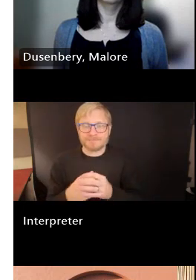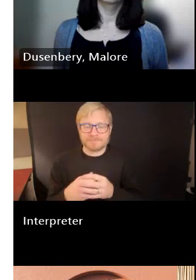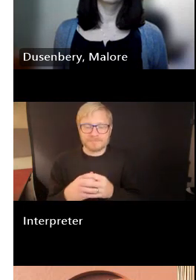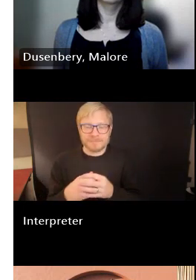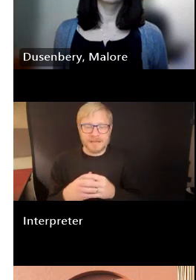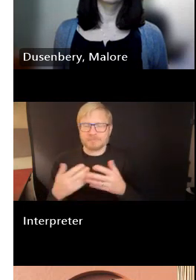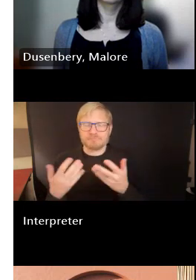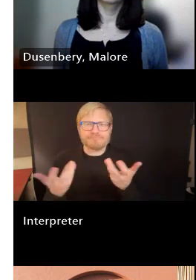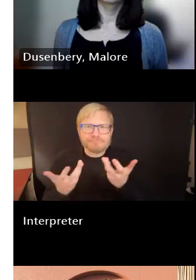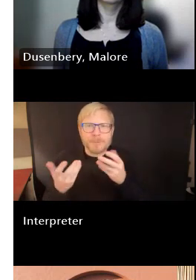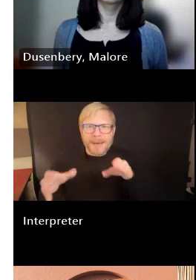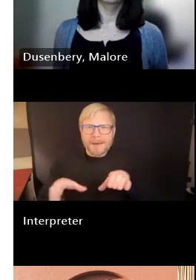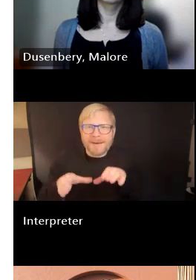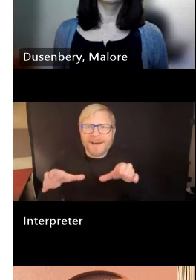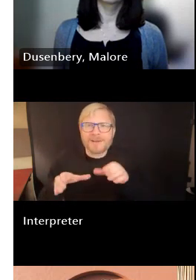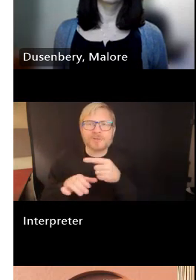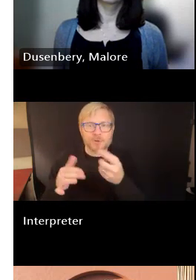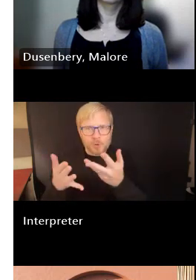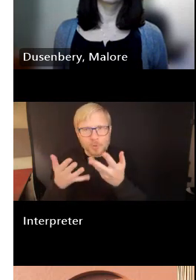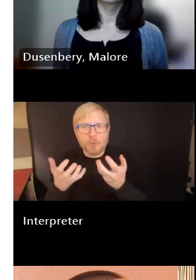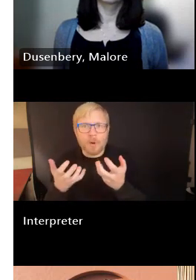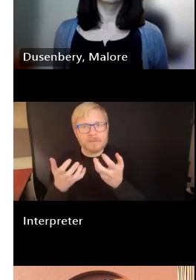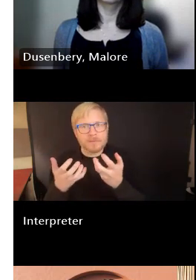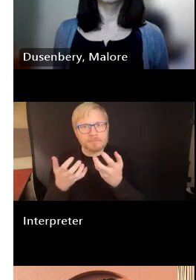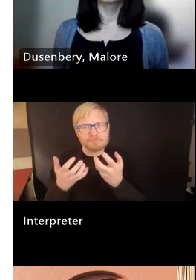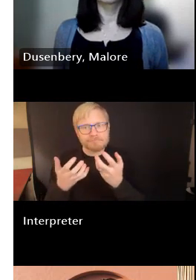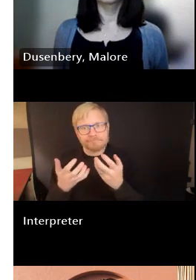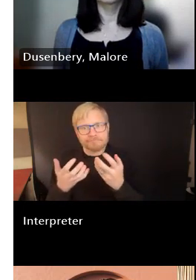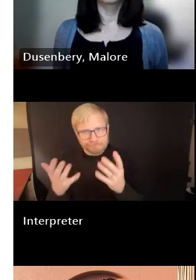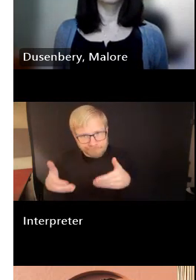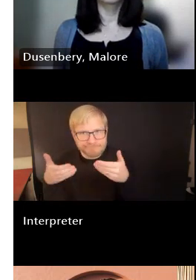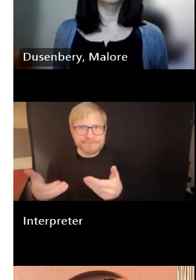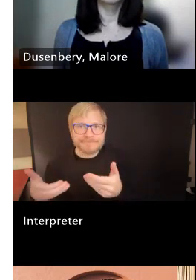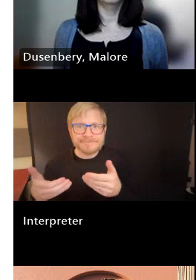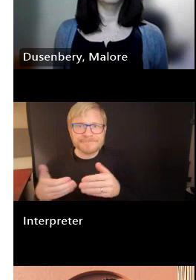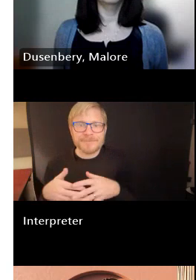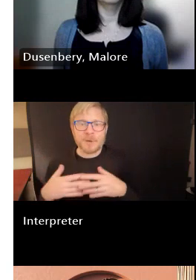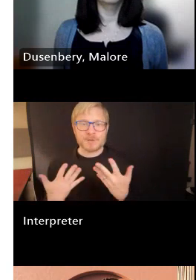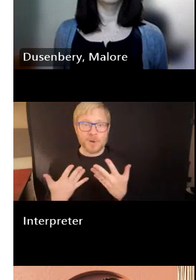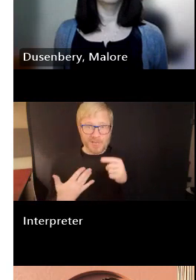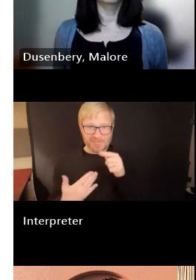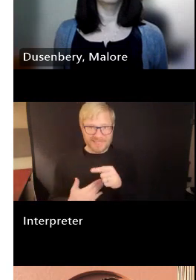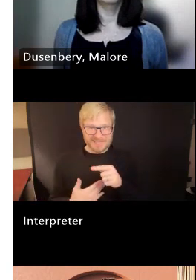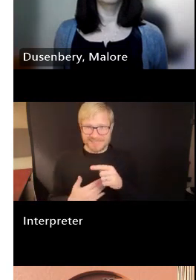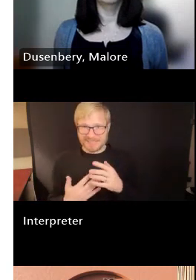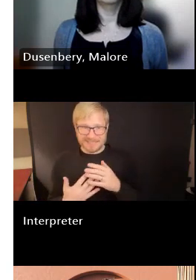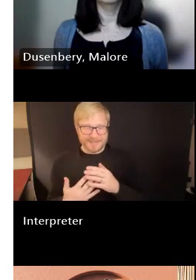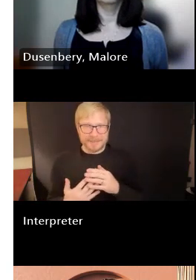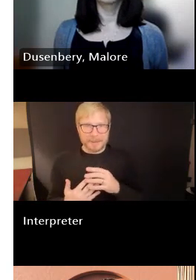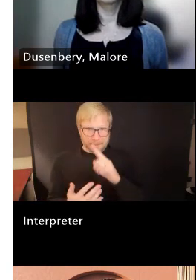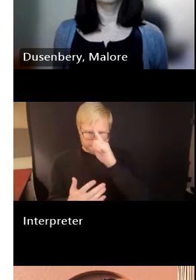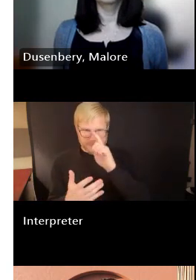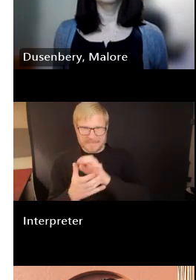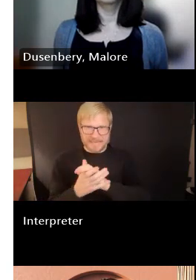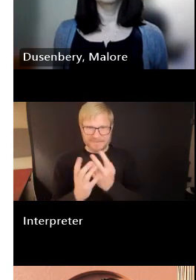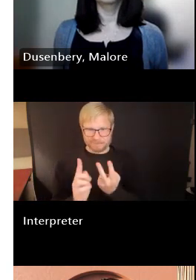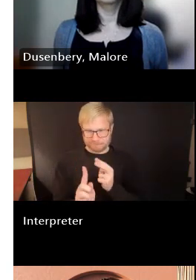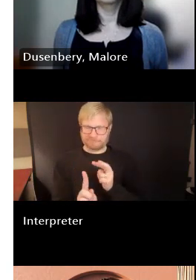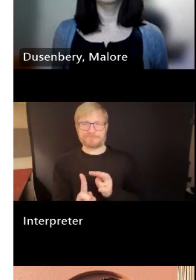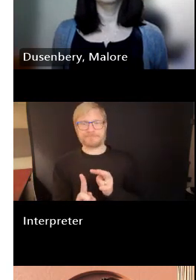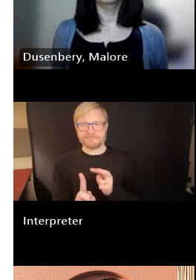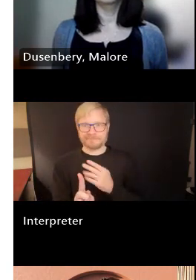and I think with this survivor group, this disbelief that their partner would engage in a program or change their behavior, most of the survivors